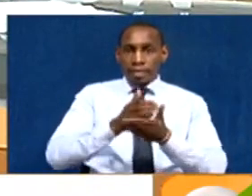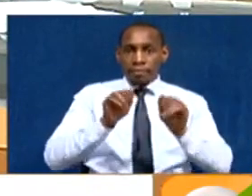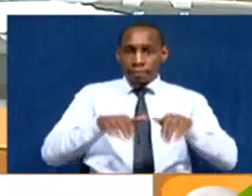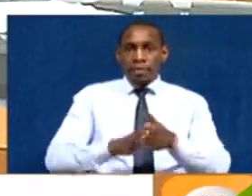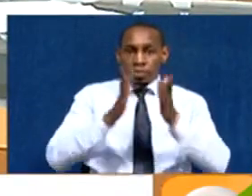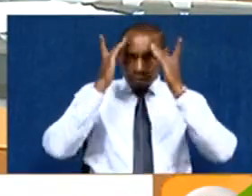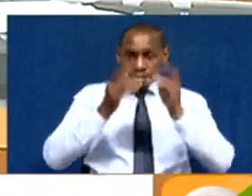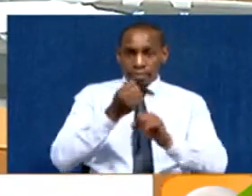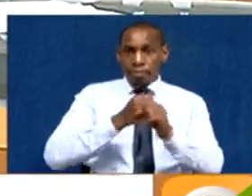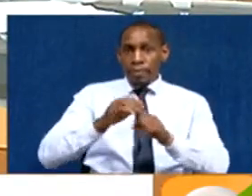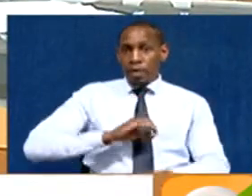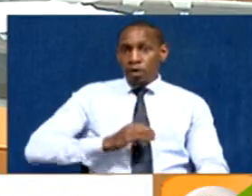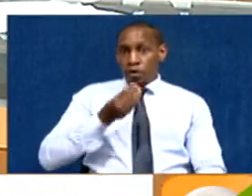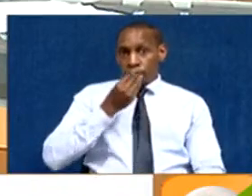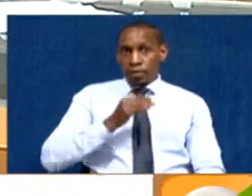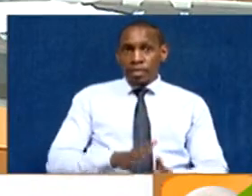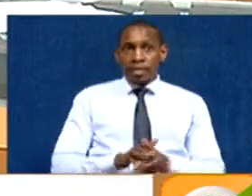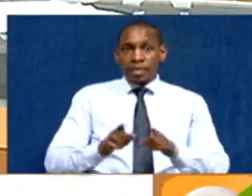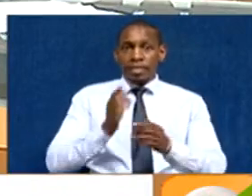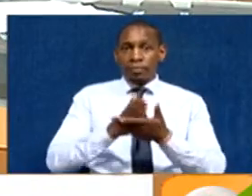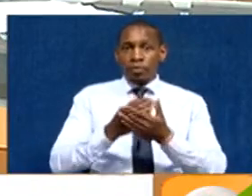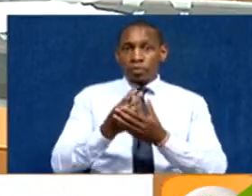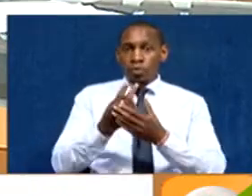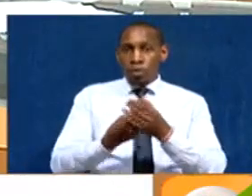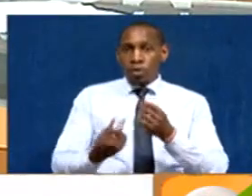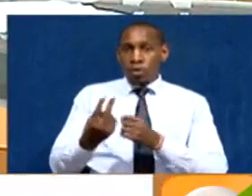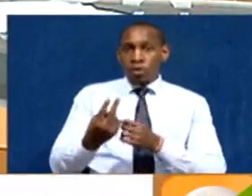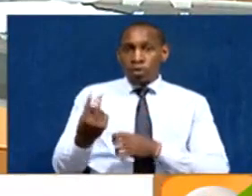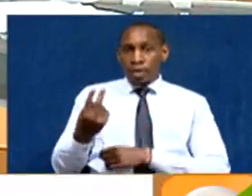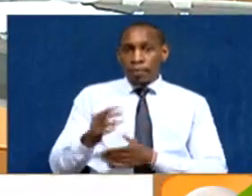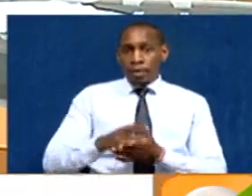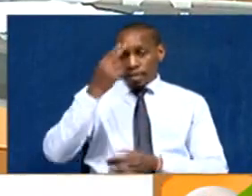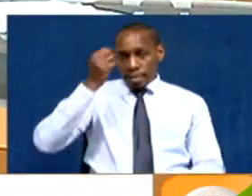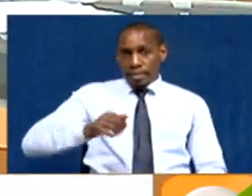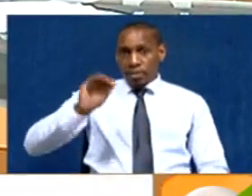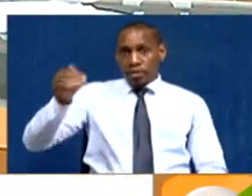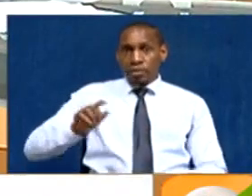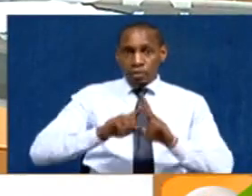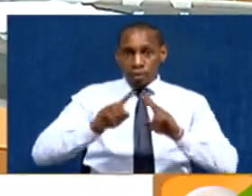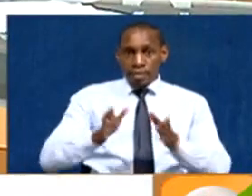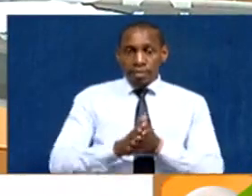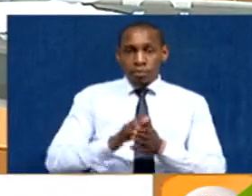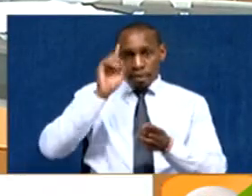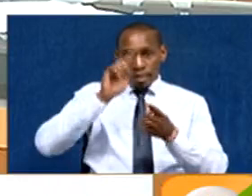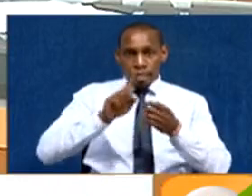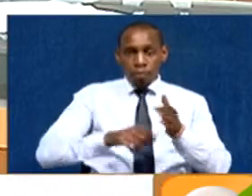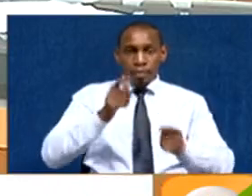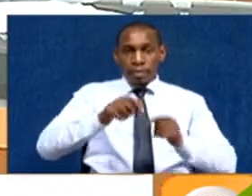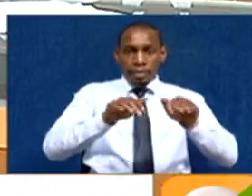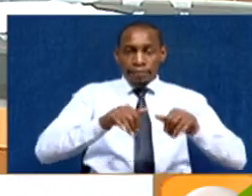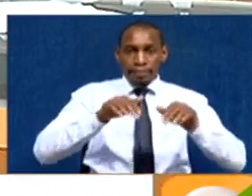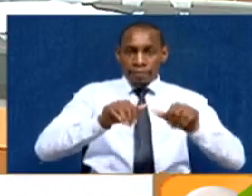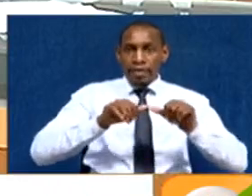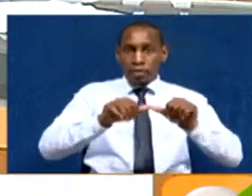formulating their own feeds. This is exactly what a couple in Kajiado County has embarked on in a bid to make their dairy farming venture